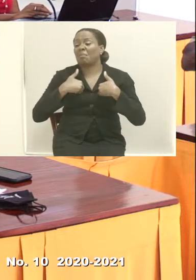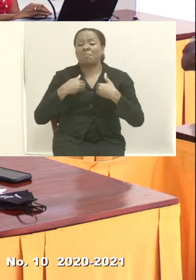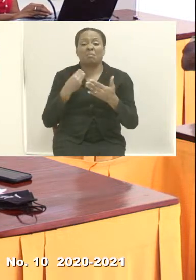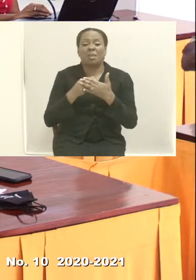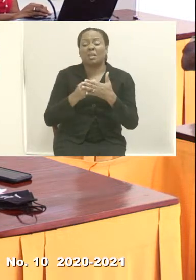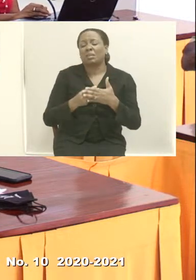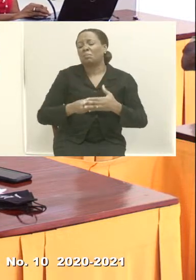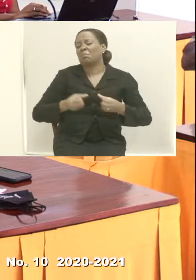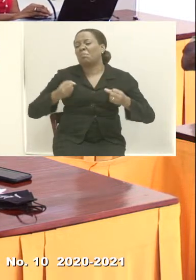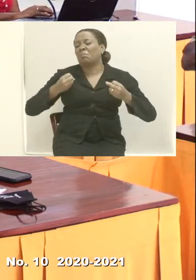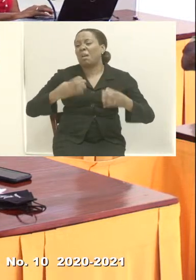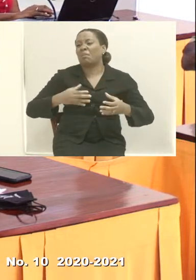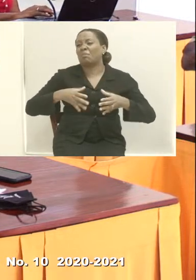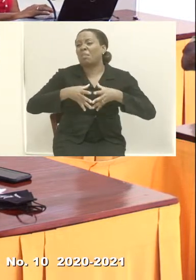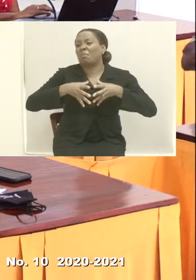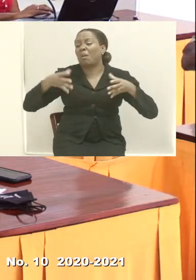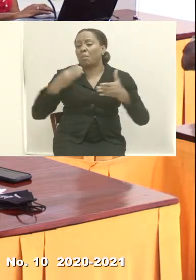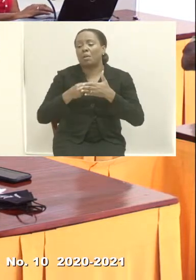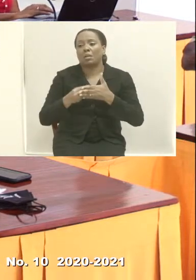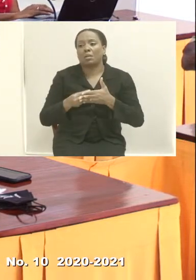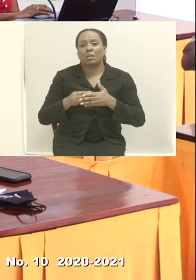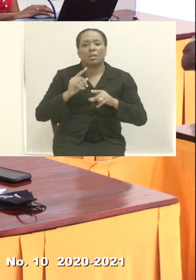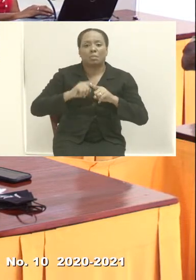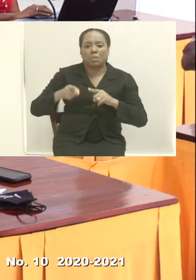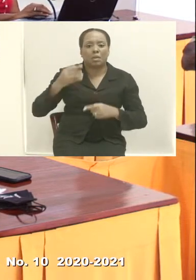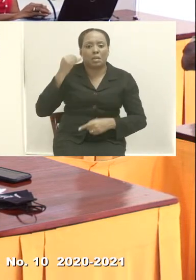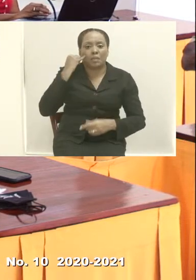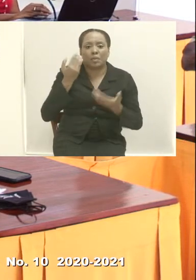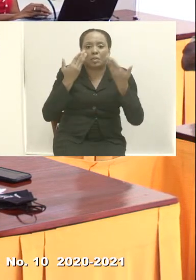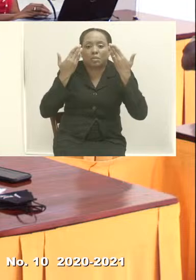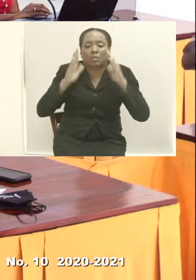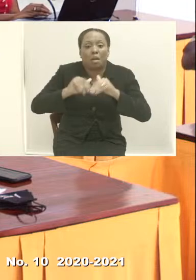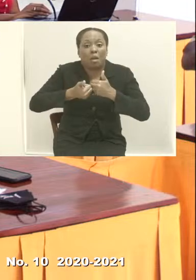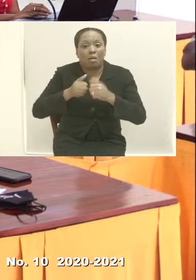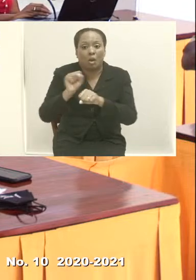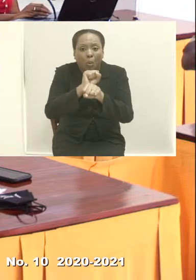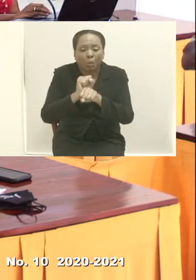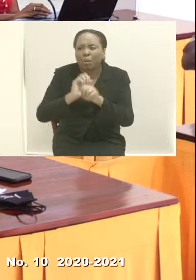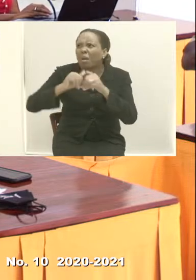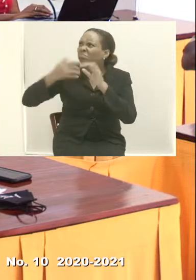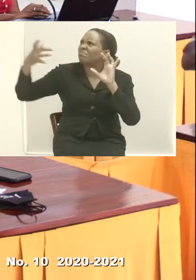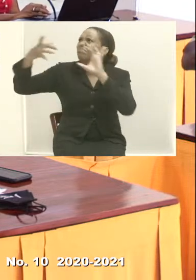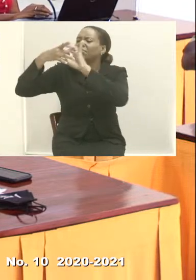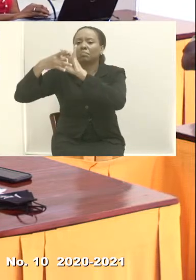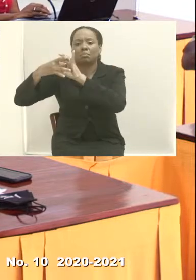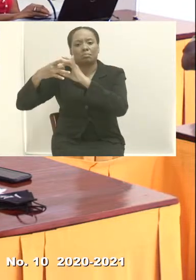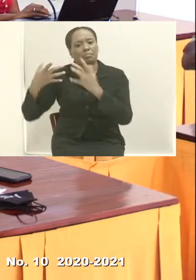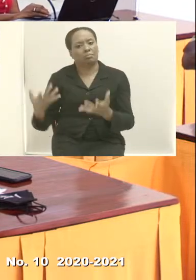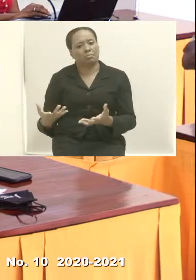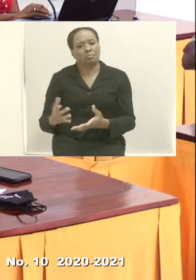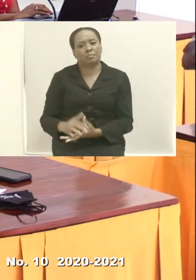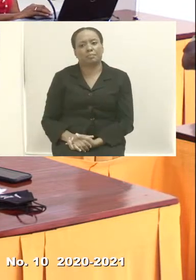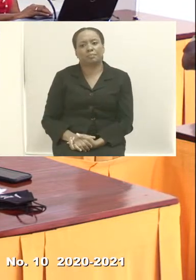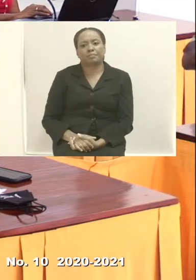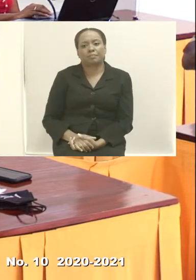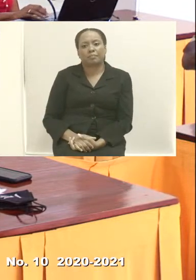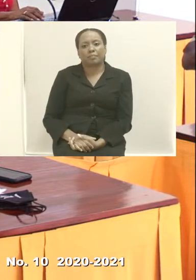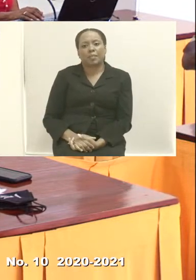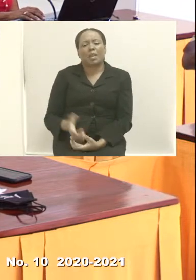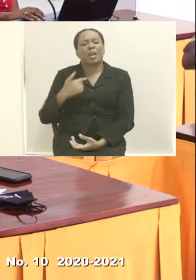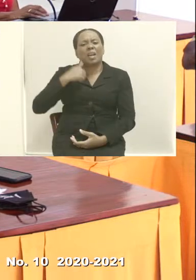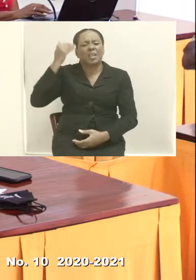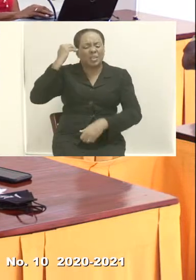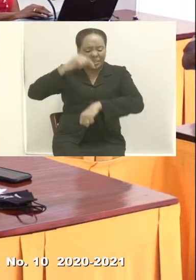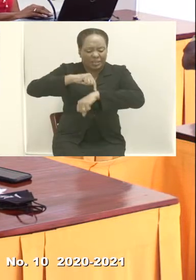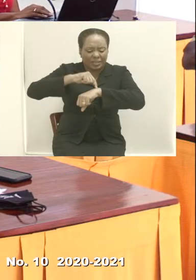be able to achieve that which we need them to achieve financially. More broadly speaking, ma'am, because I know that there are time constraints, there are some other